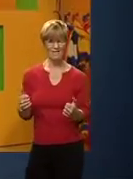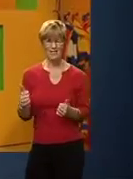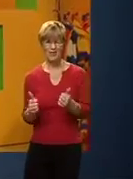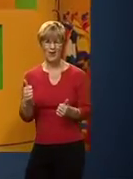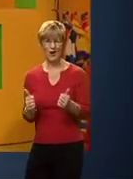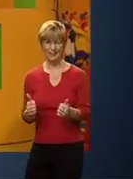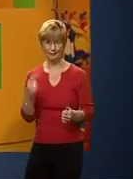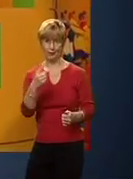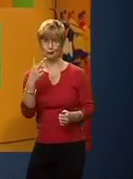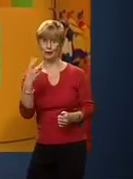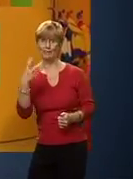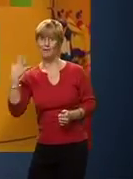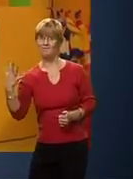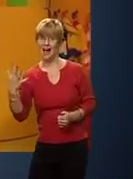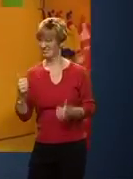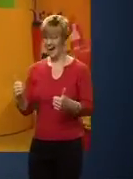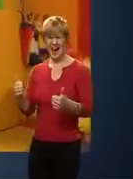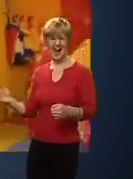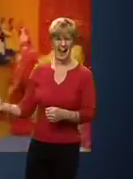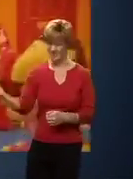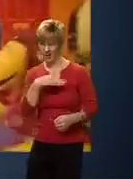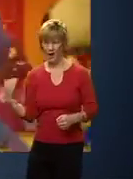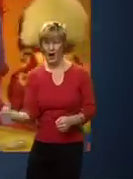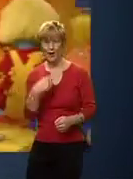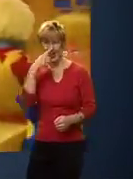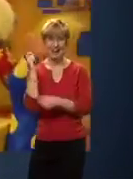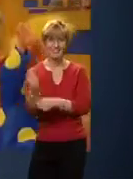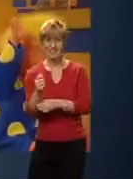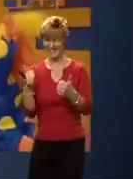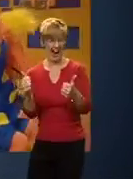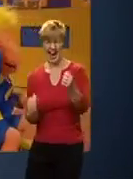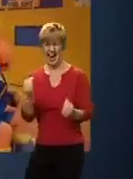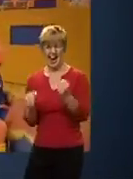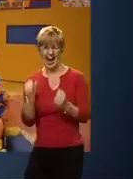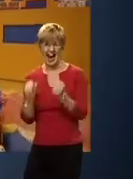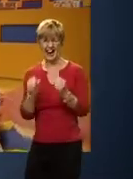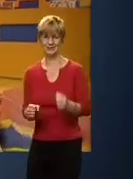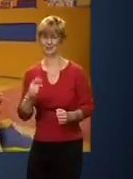one, two, three, four, five. Uh-huh. We can all go fishing. Yay! Yeah.